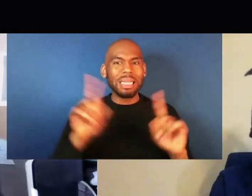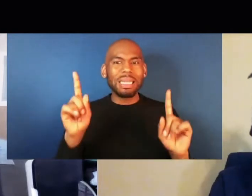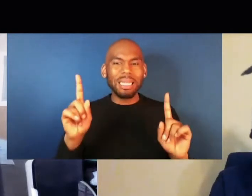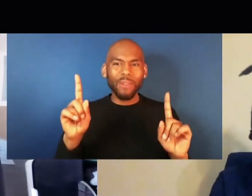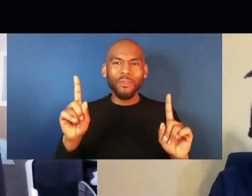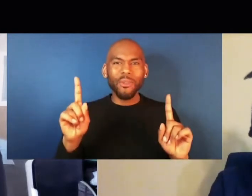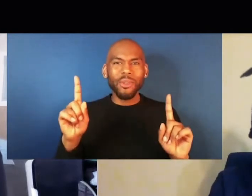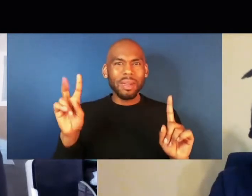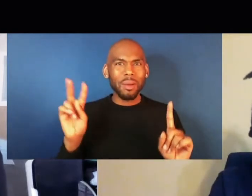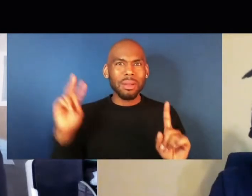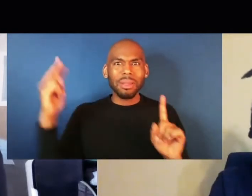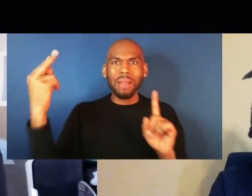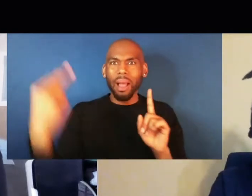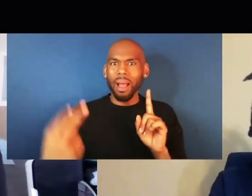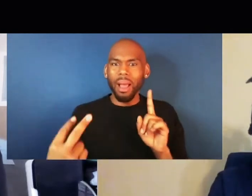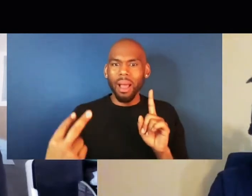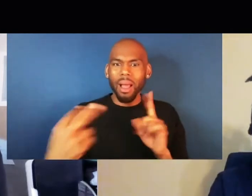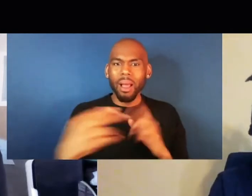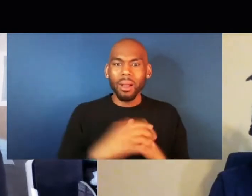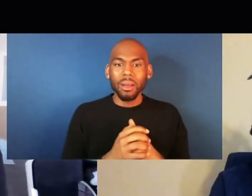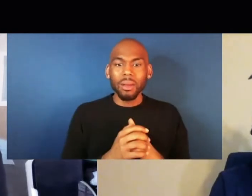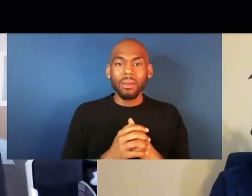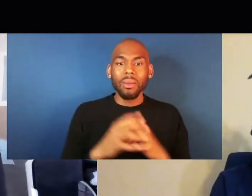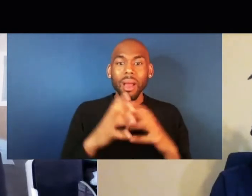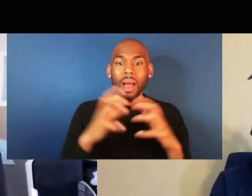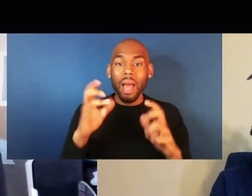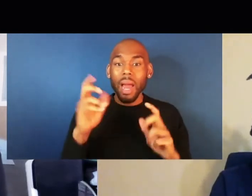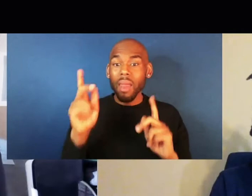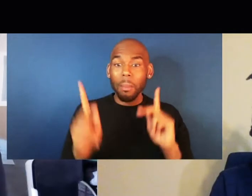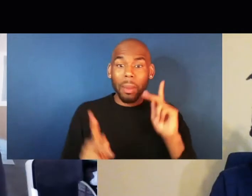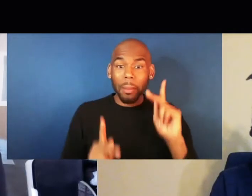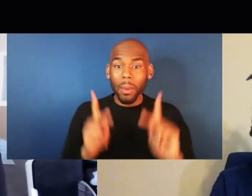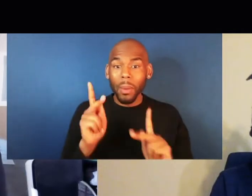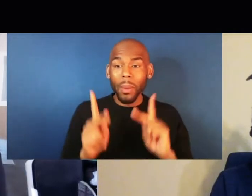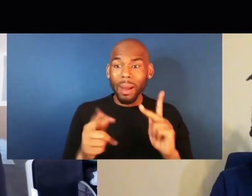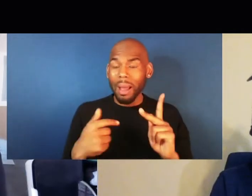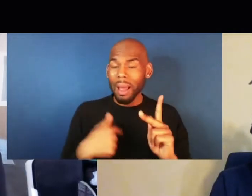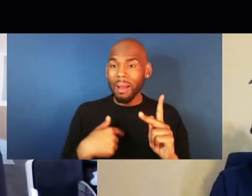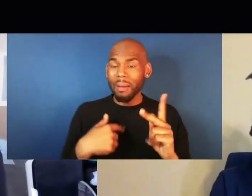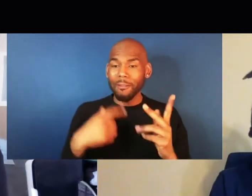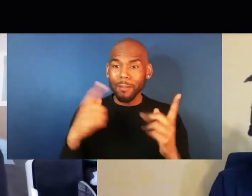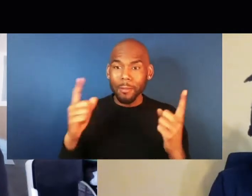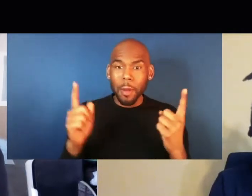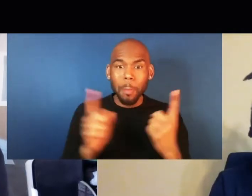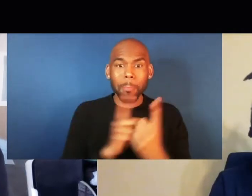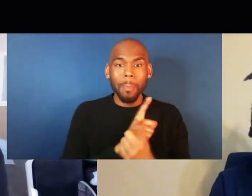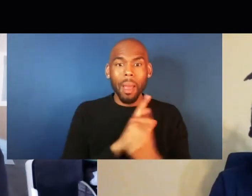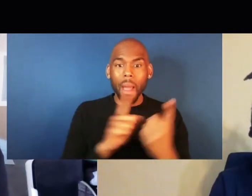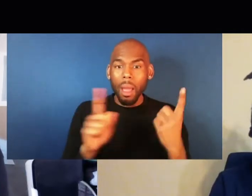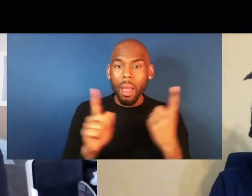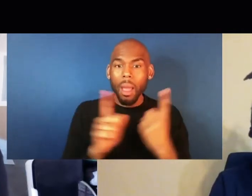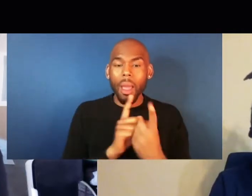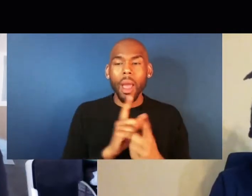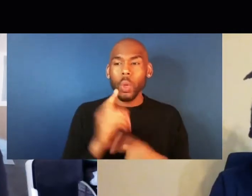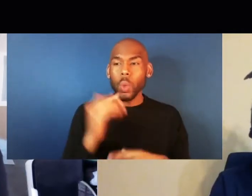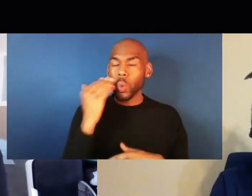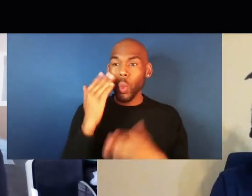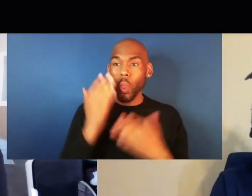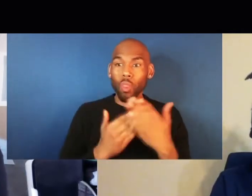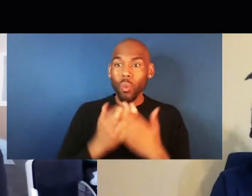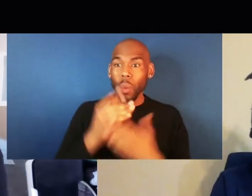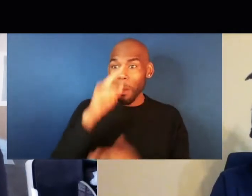of Black disabled people. Books that I've done, around Black disabled